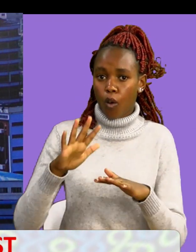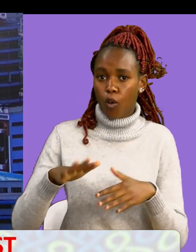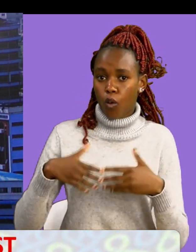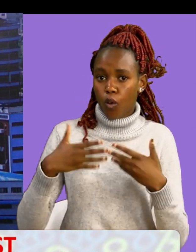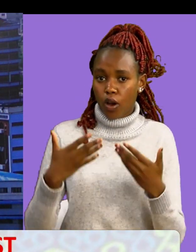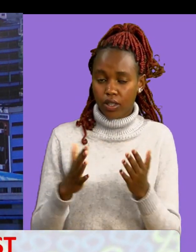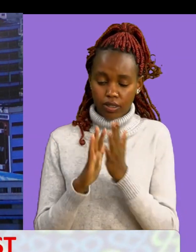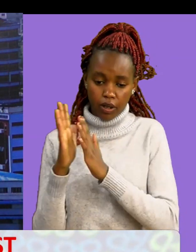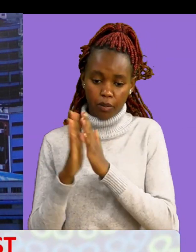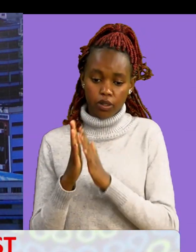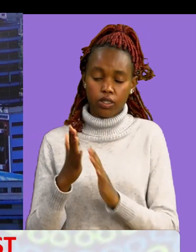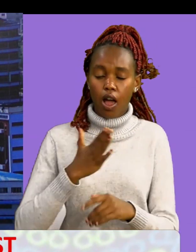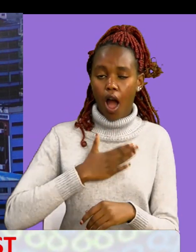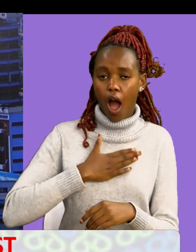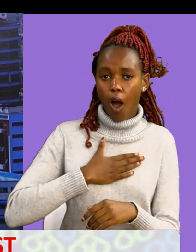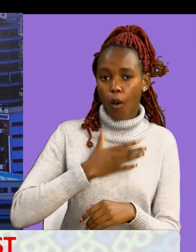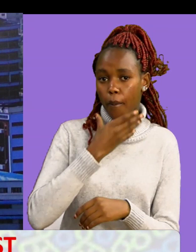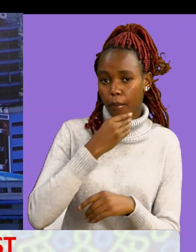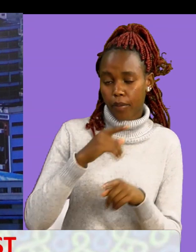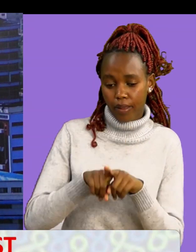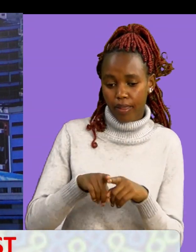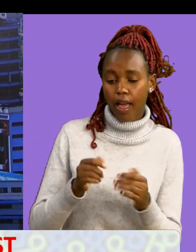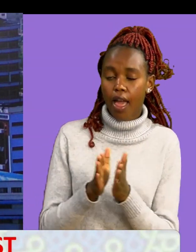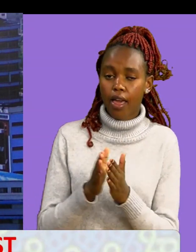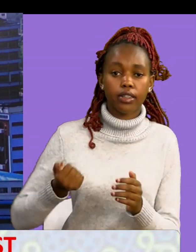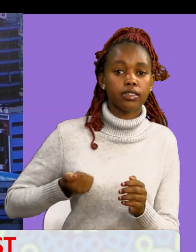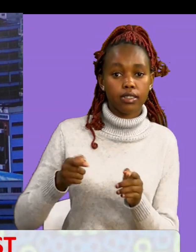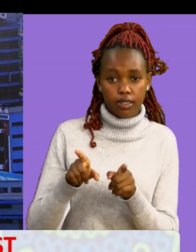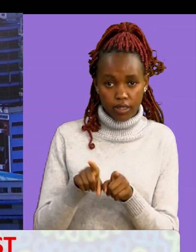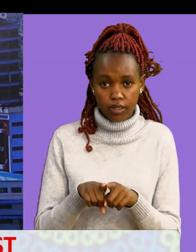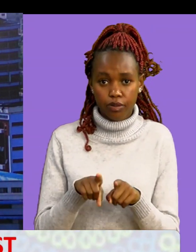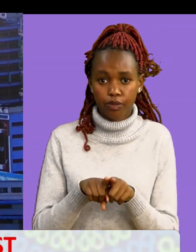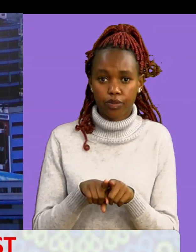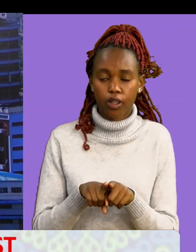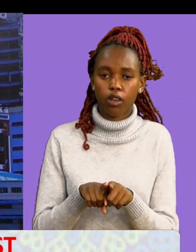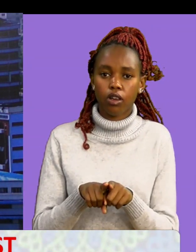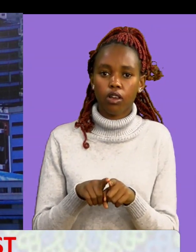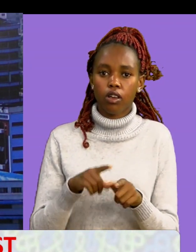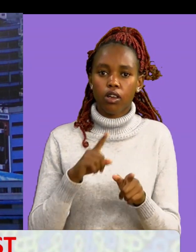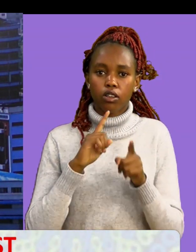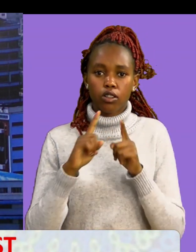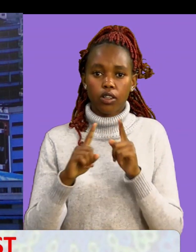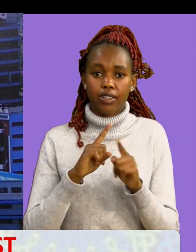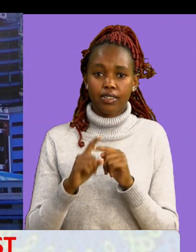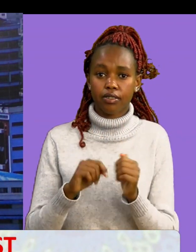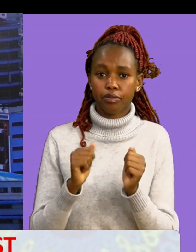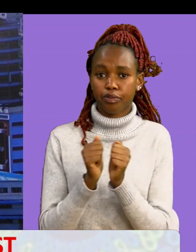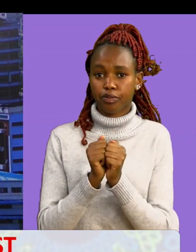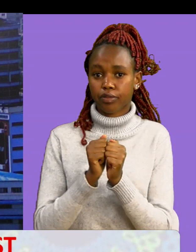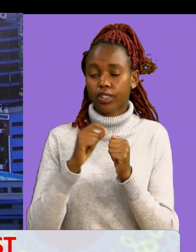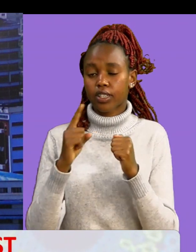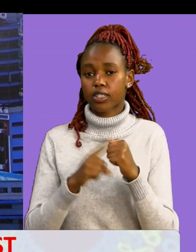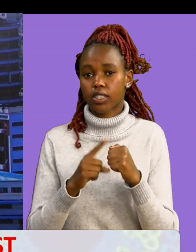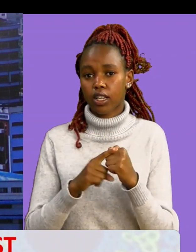our brothers and sisters in the disability community. And also as well, they talk about 16 days of activism as far